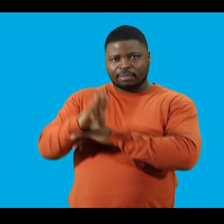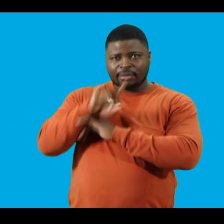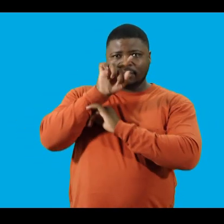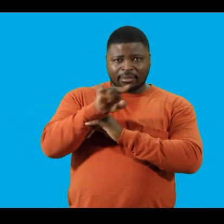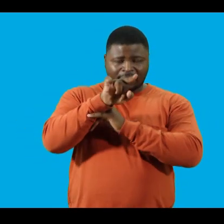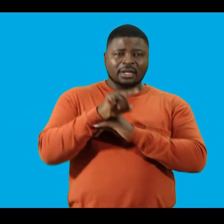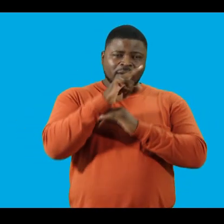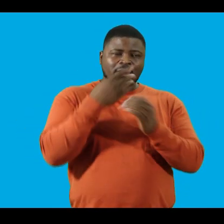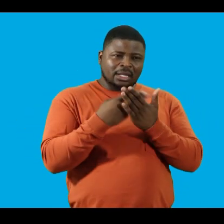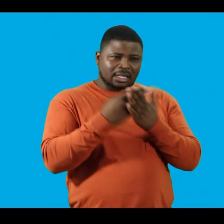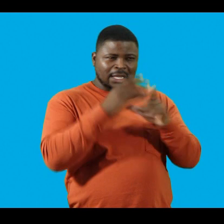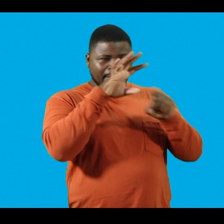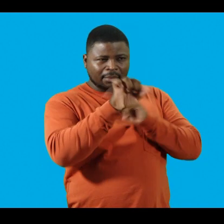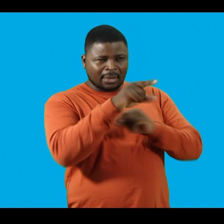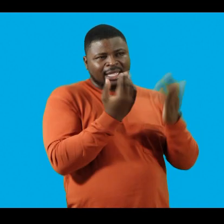expected